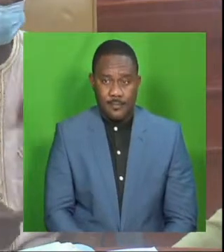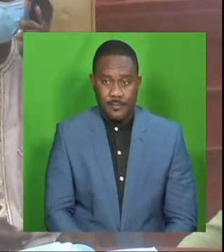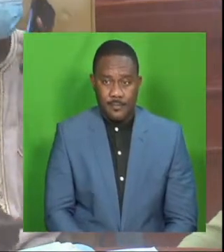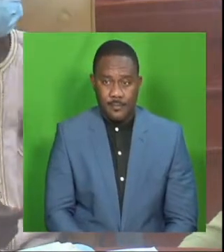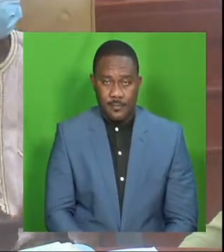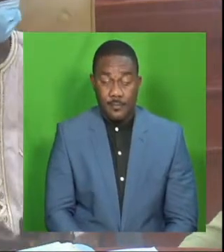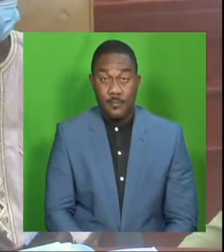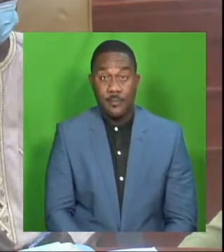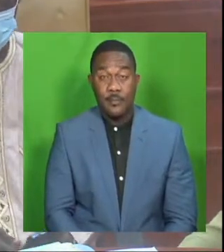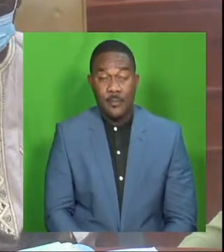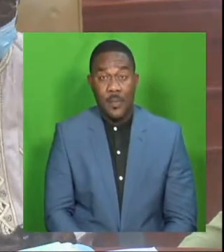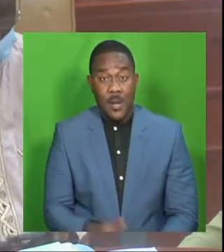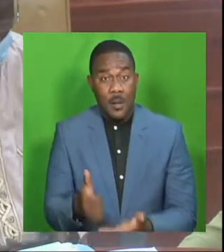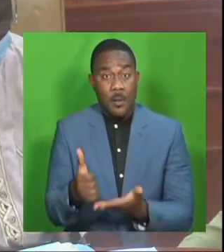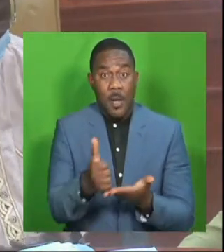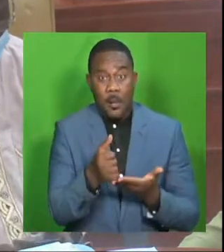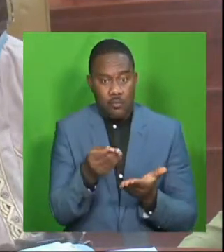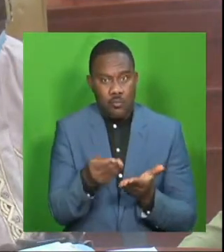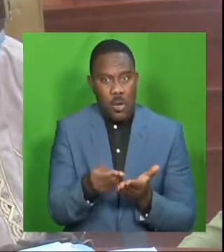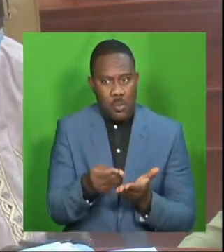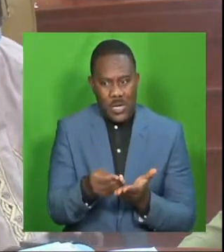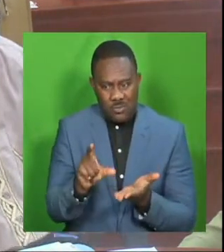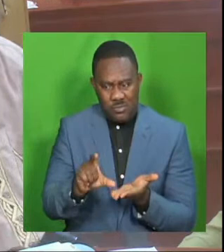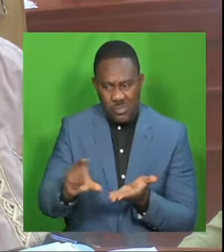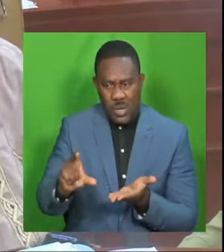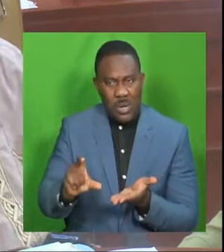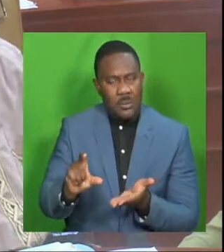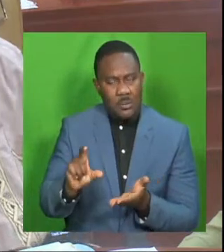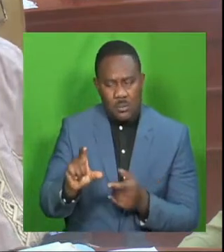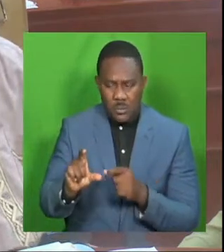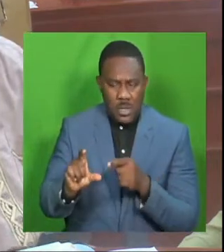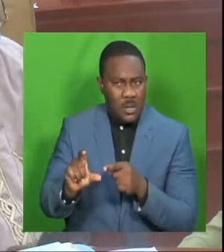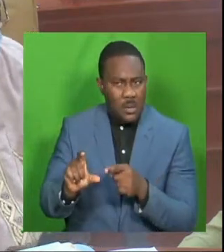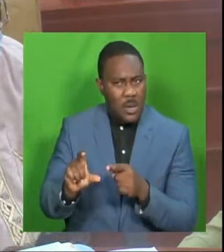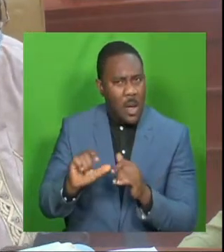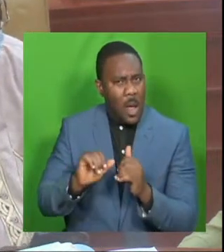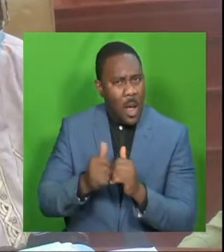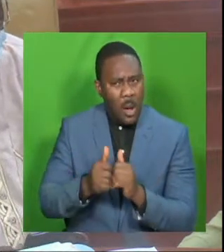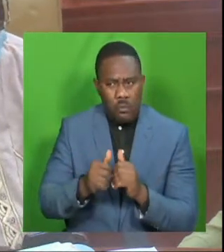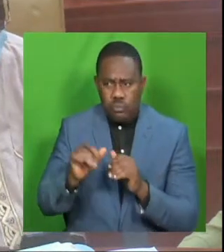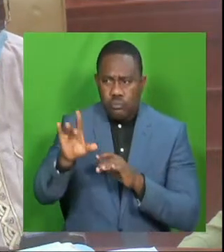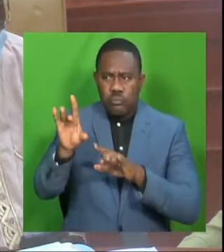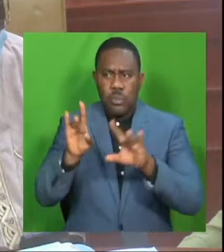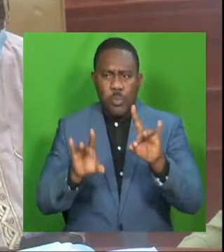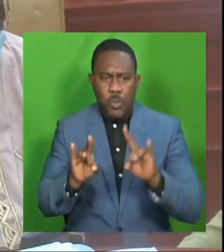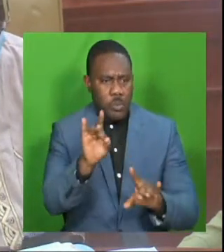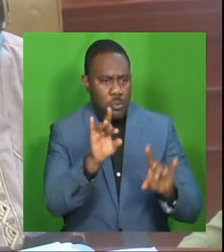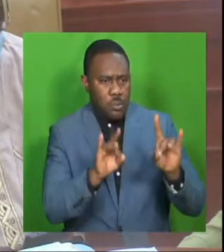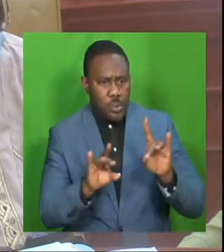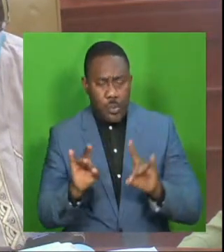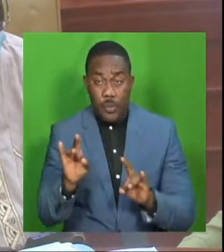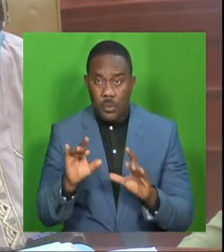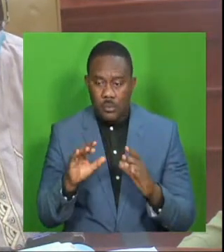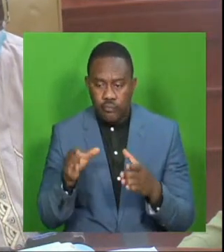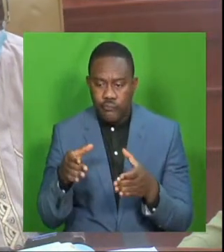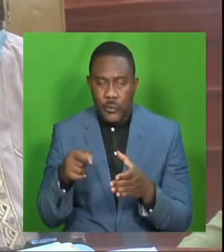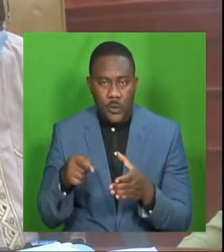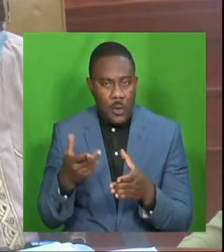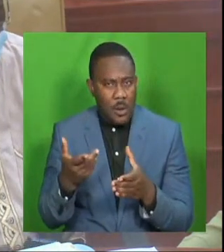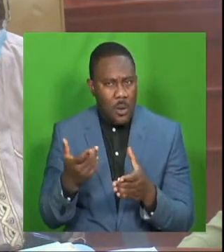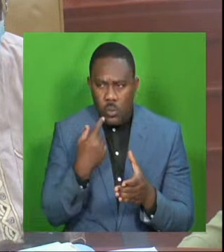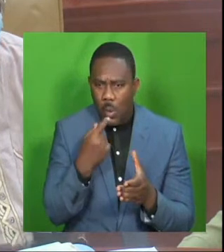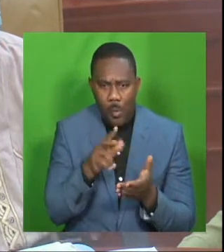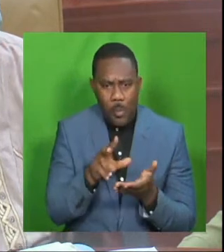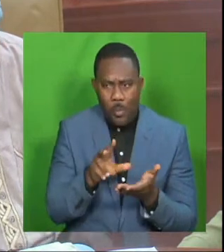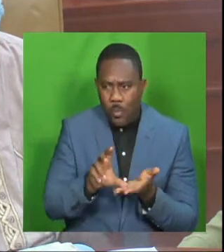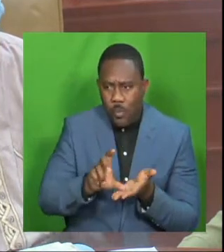fund used to be shared to people with disability. The criteria for selection of people with disability who